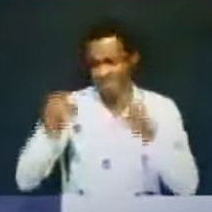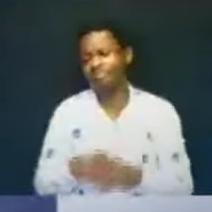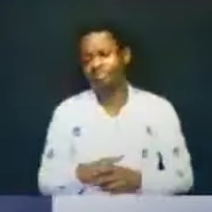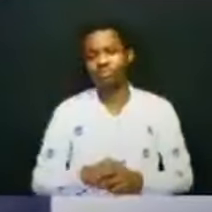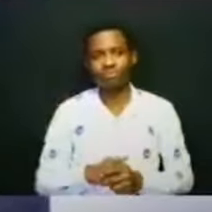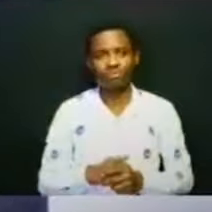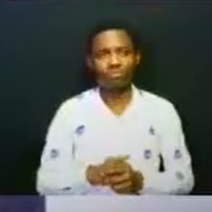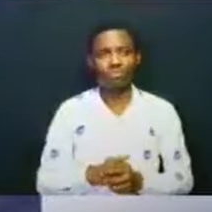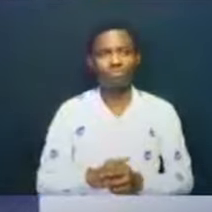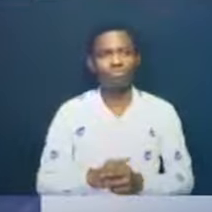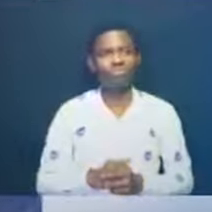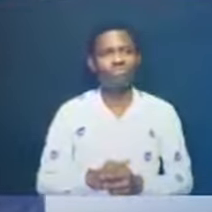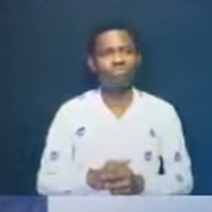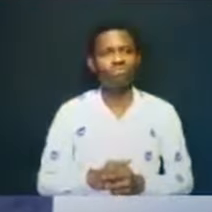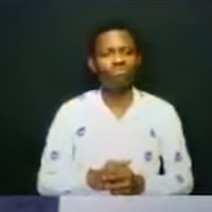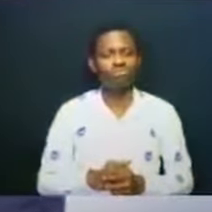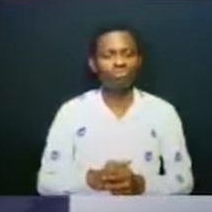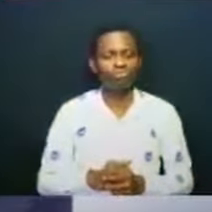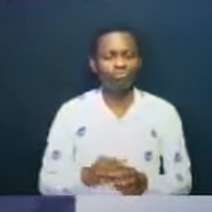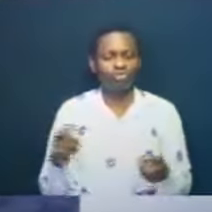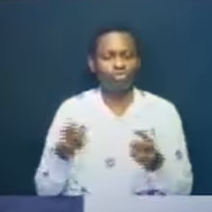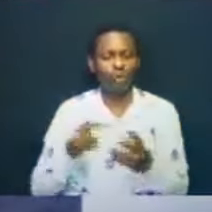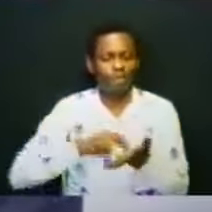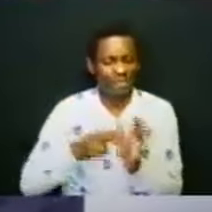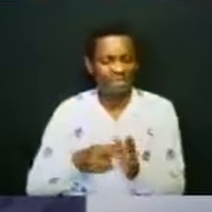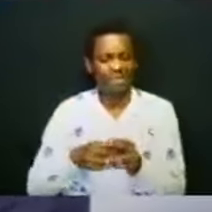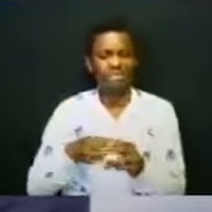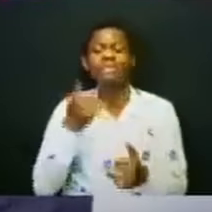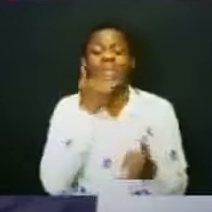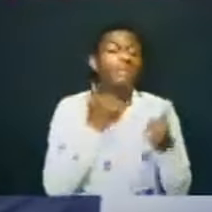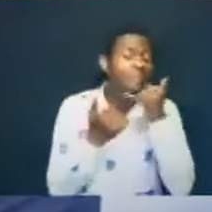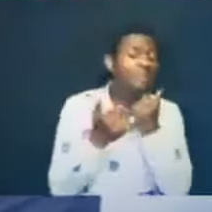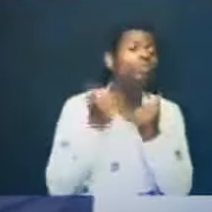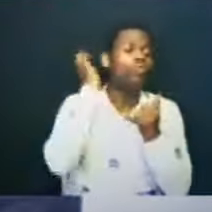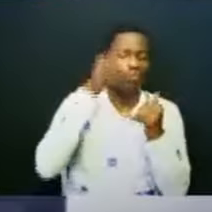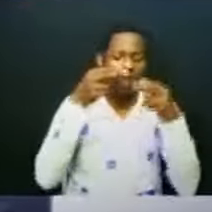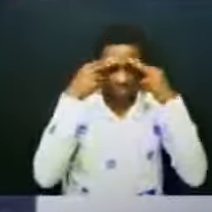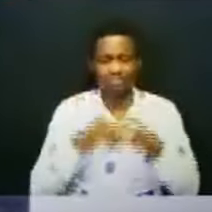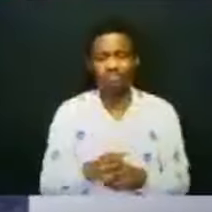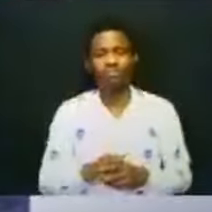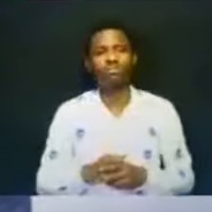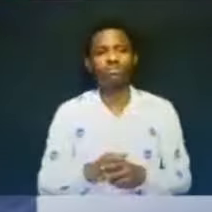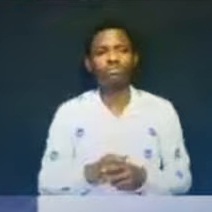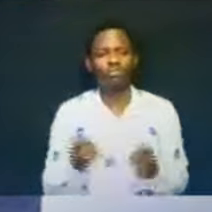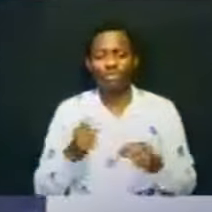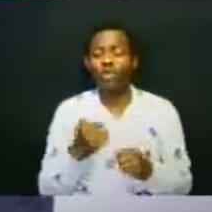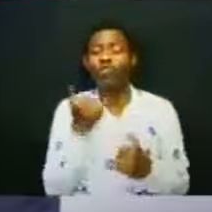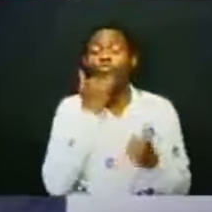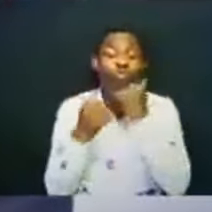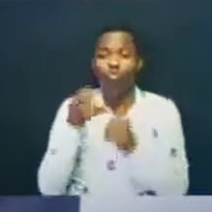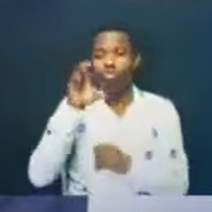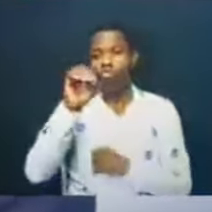no offense should come. When we talk about offense, we